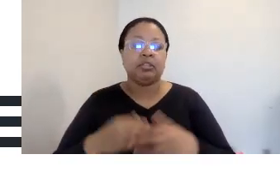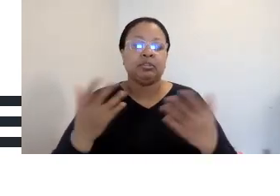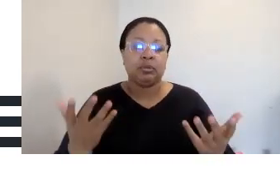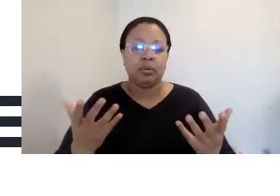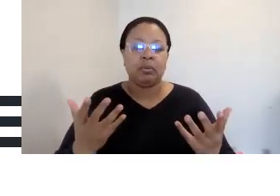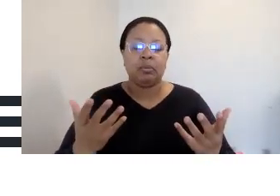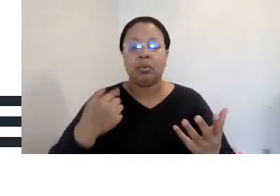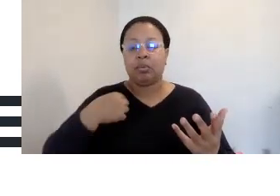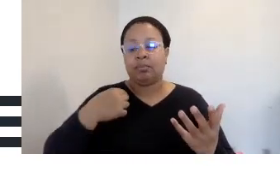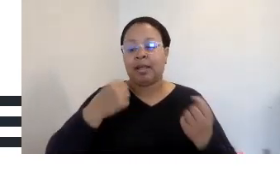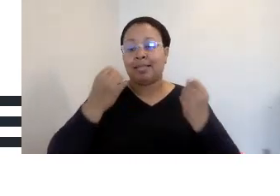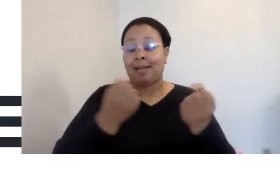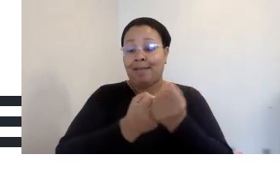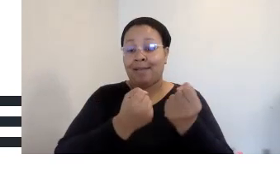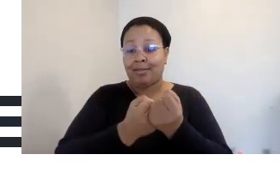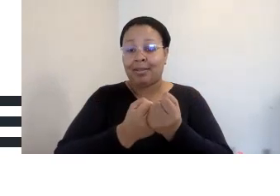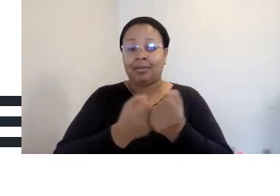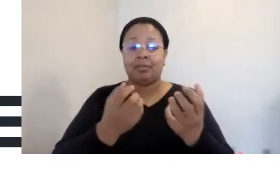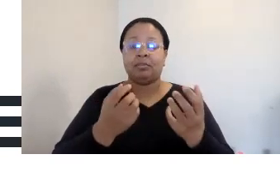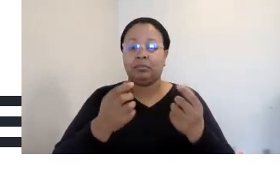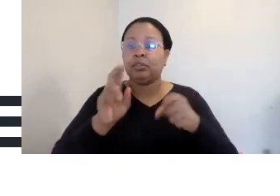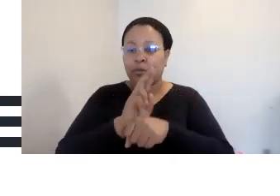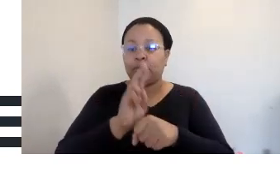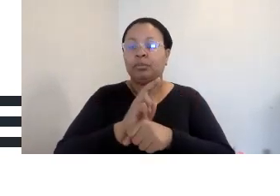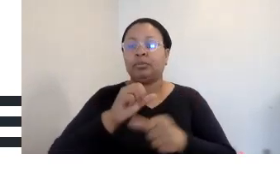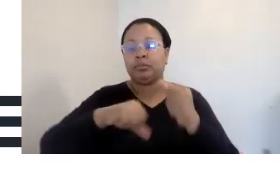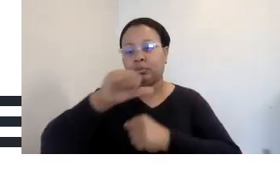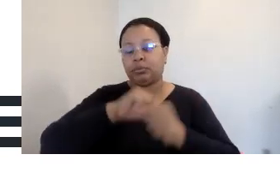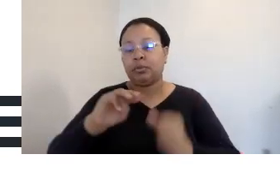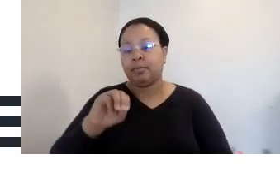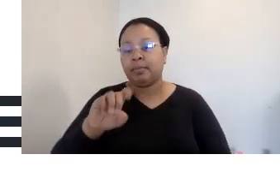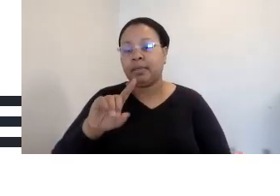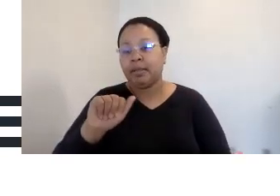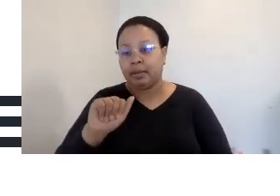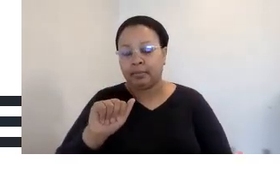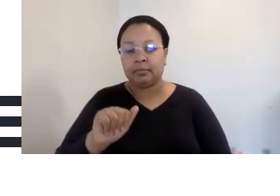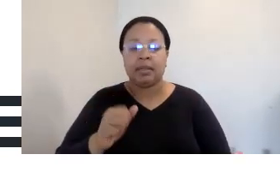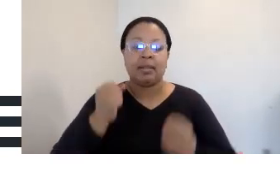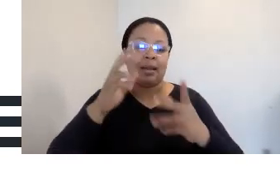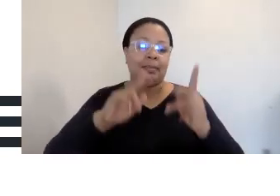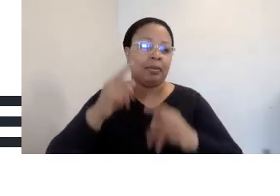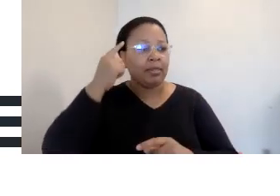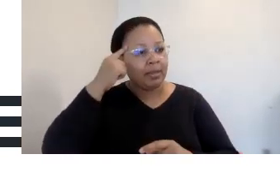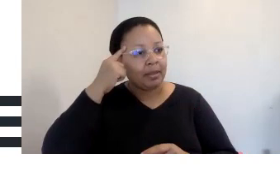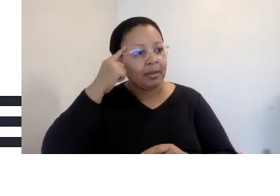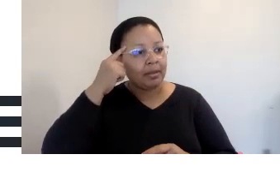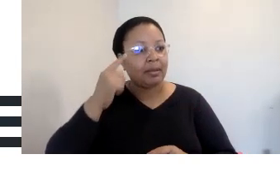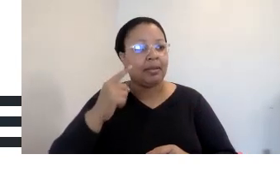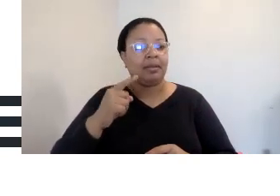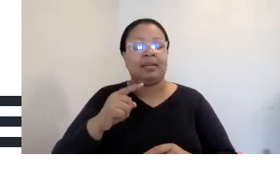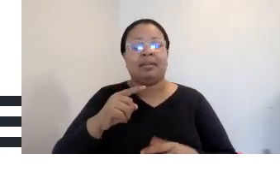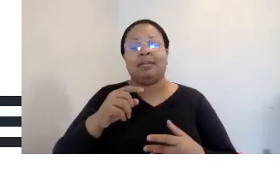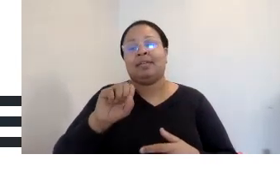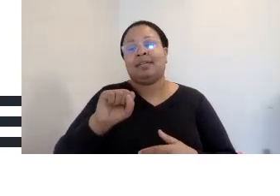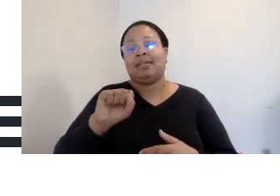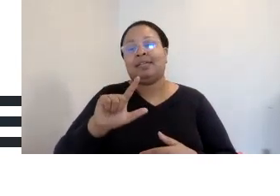who spend a lot of their time advocating via social media. A lot of times people think of it as quote unquote slacktivism, but in a